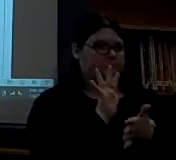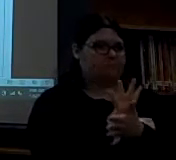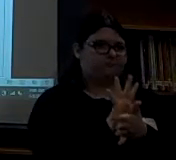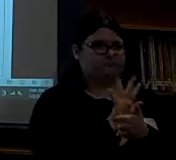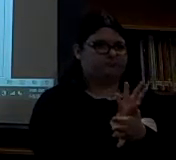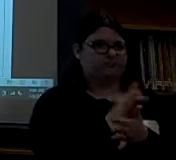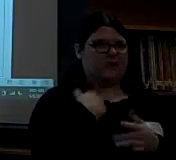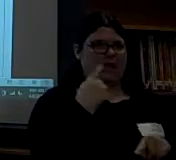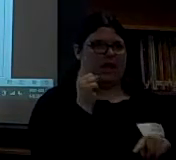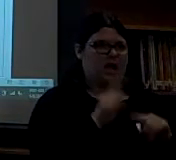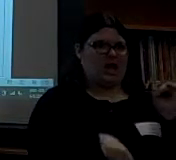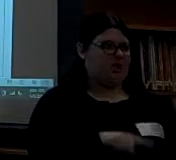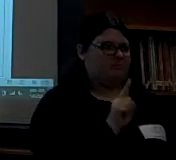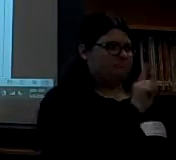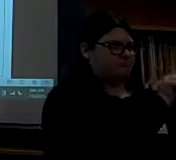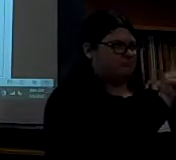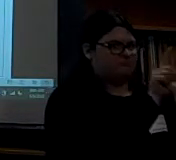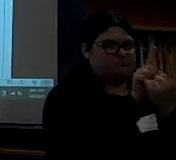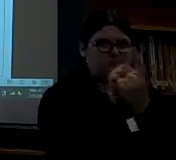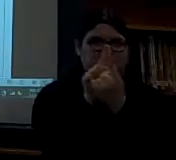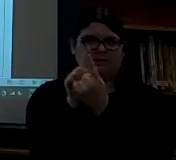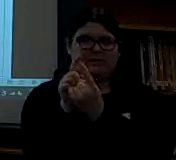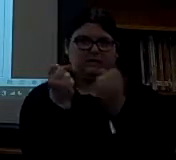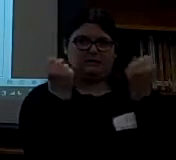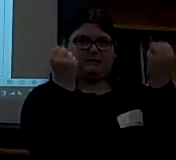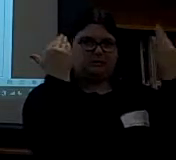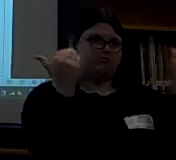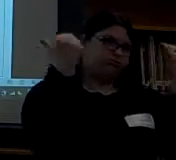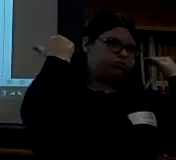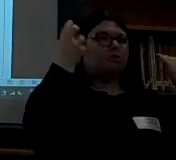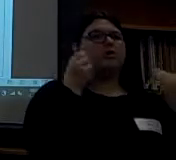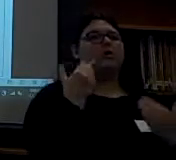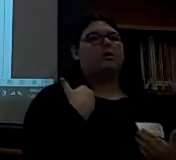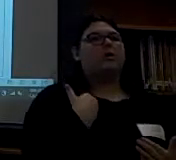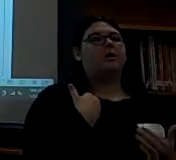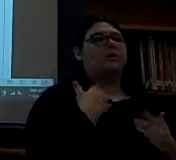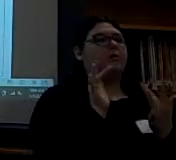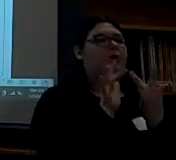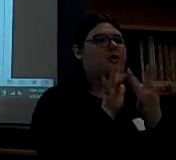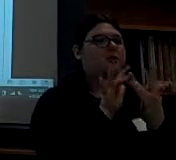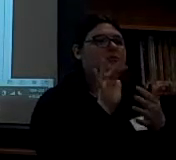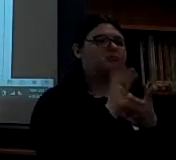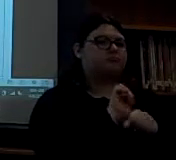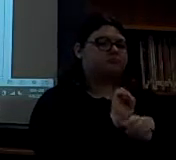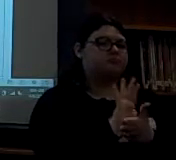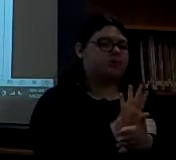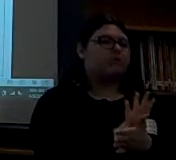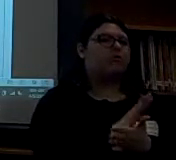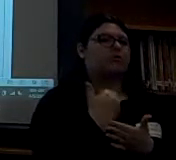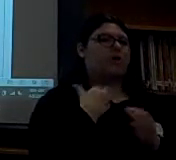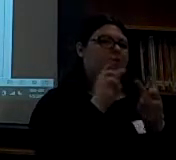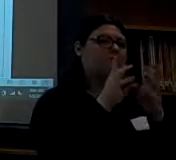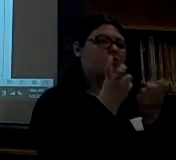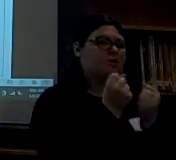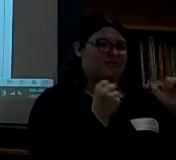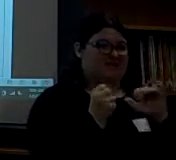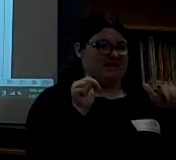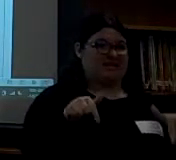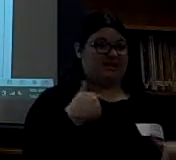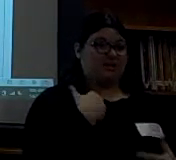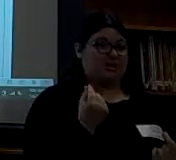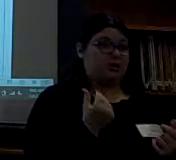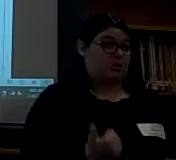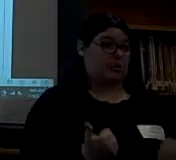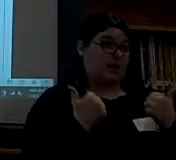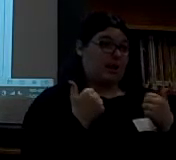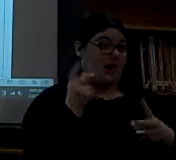couldn't meet the needs of the parents that were calling me. So I have an online academy where I actually do workshops like this. I do them live and